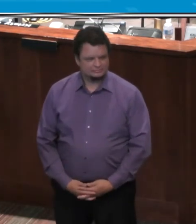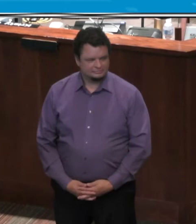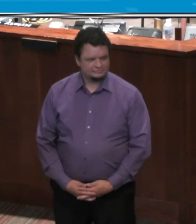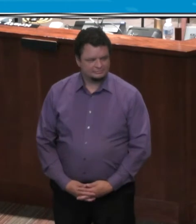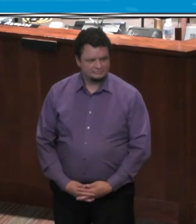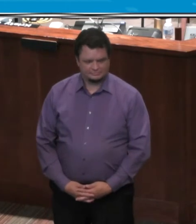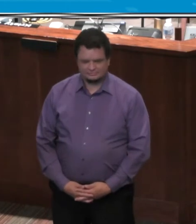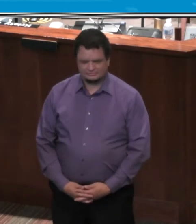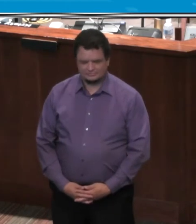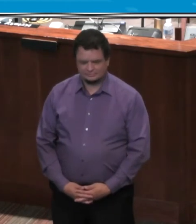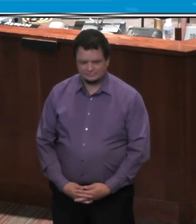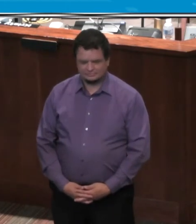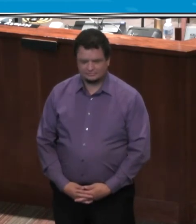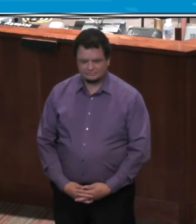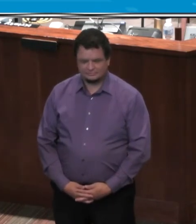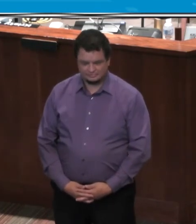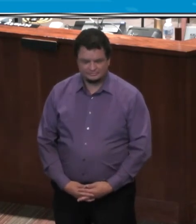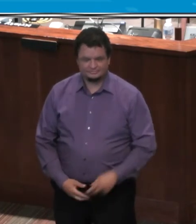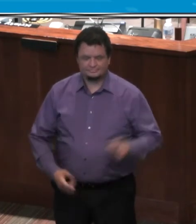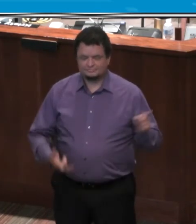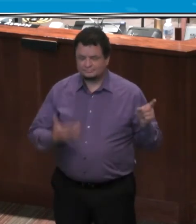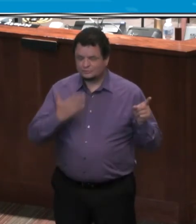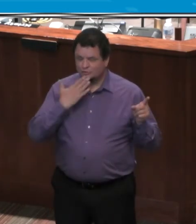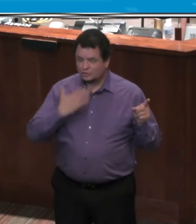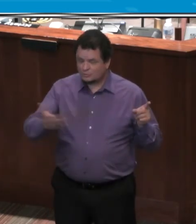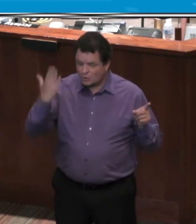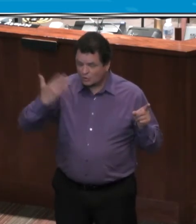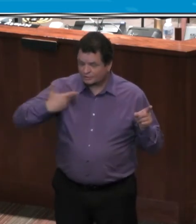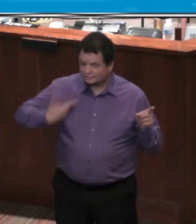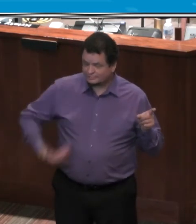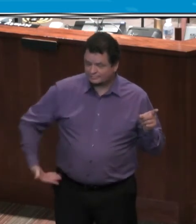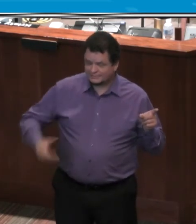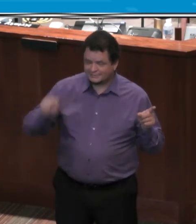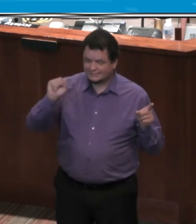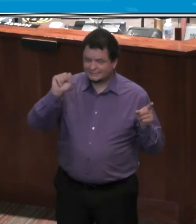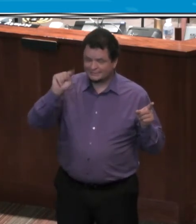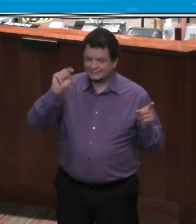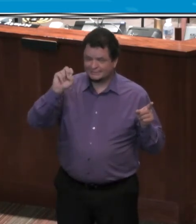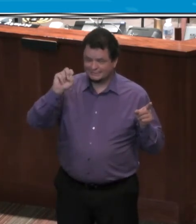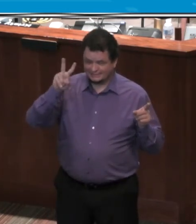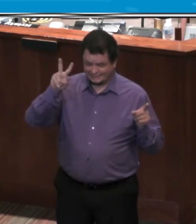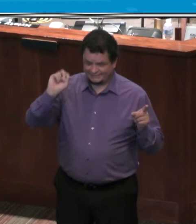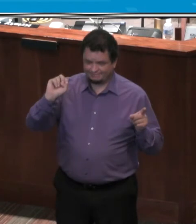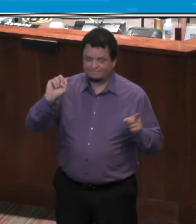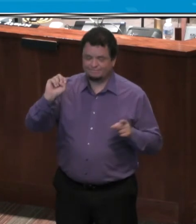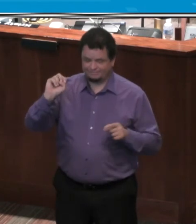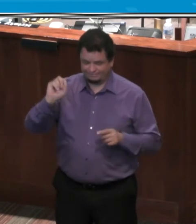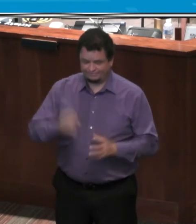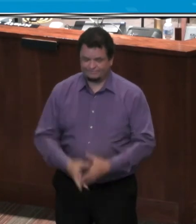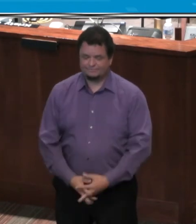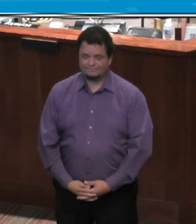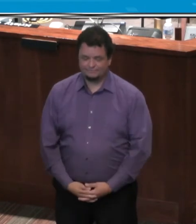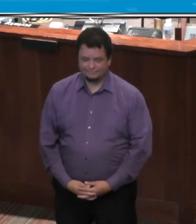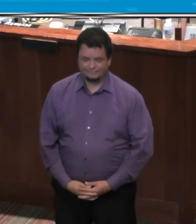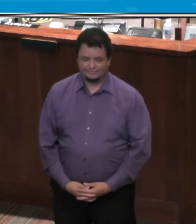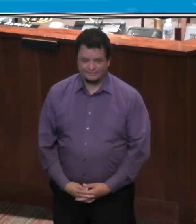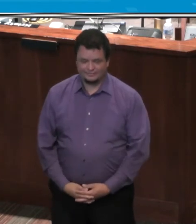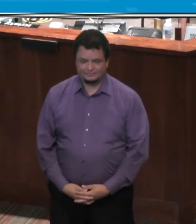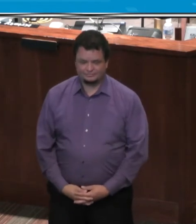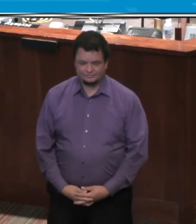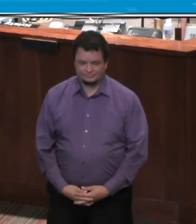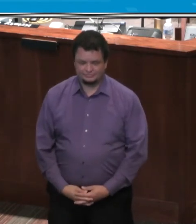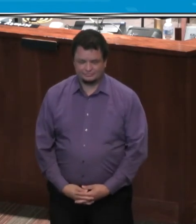Good morning. It's a pleasure to see you again. Last time we were here, let's see if I can get to the data dashboard first of all.